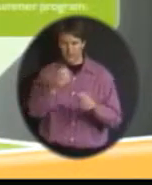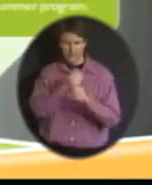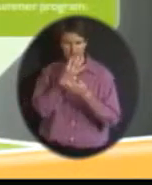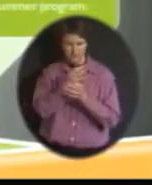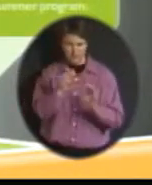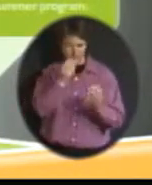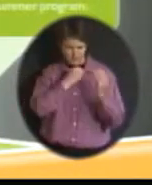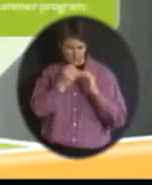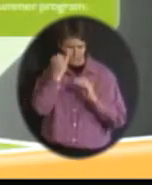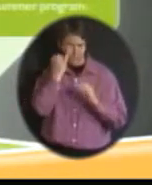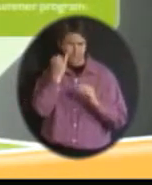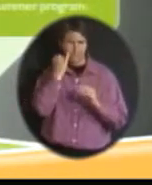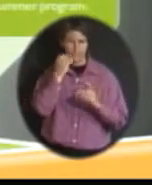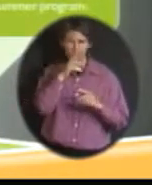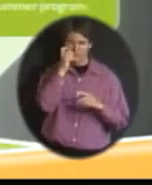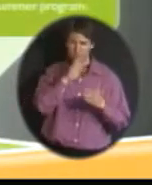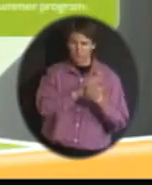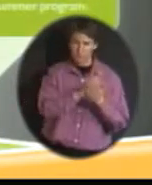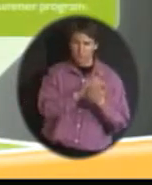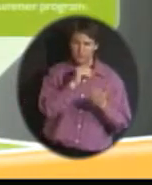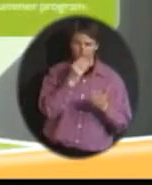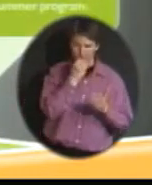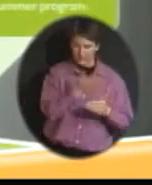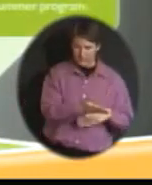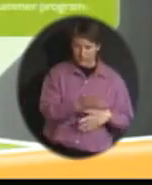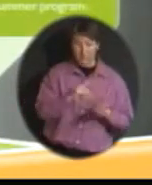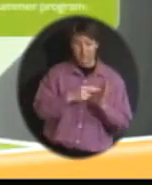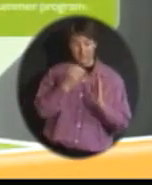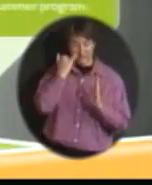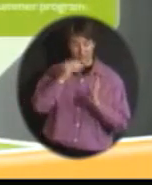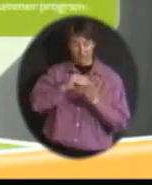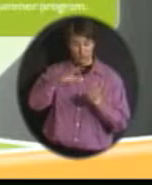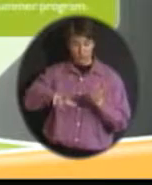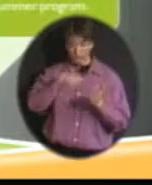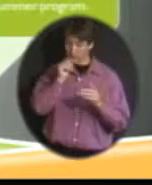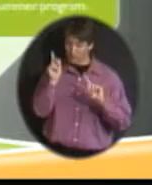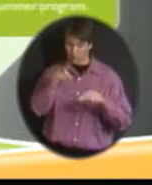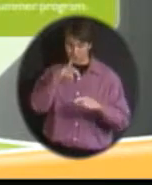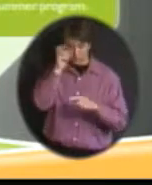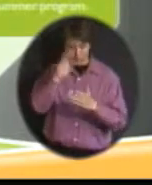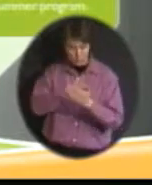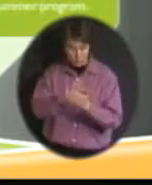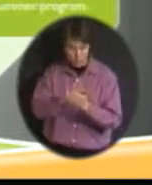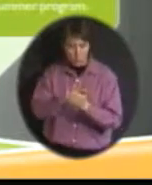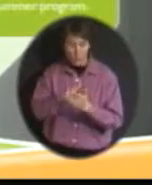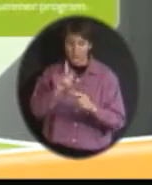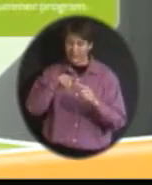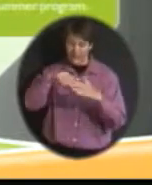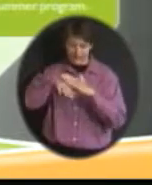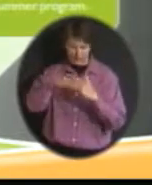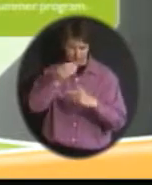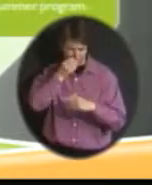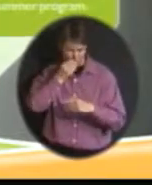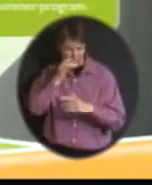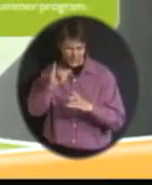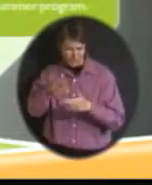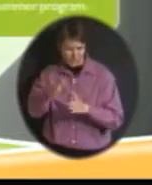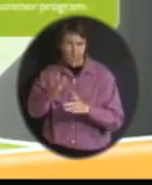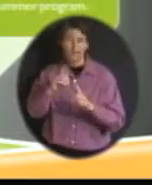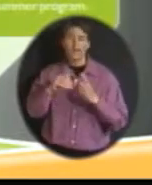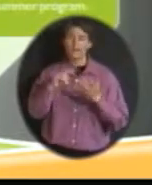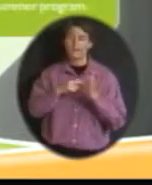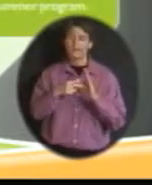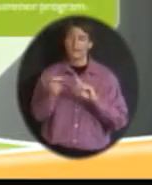school site. So if a child is not enrolled in Sail or Summer Trails and can't access the food that way, they can go to one of